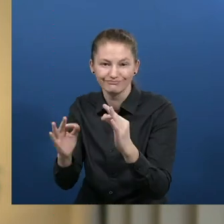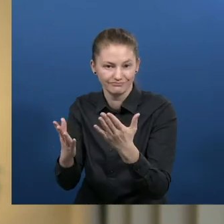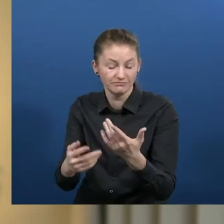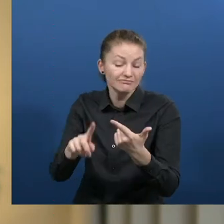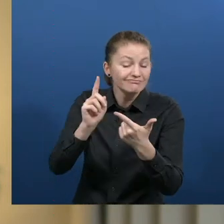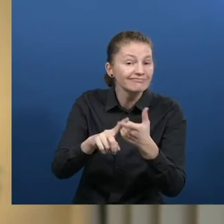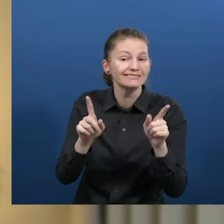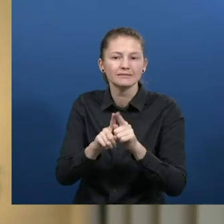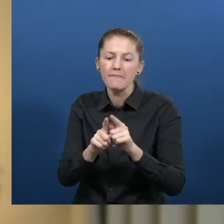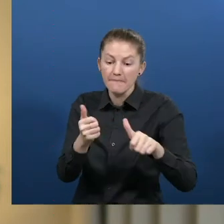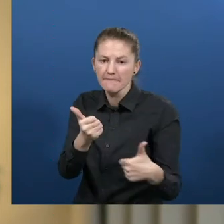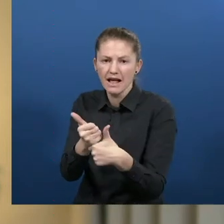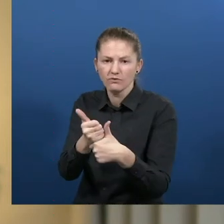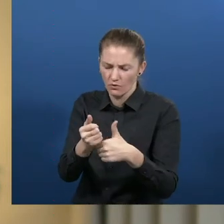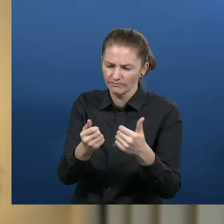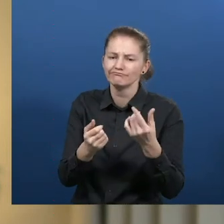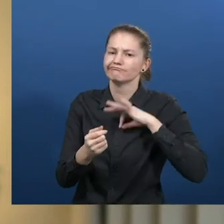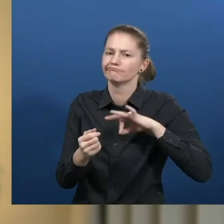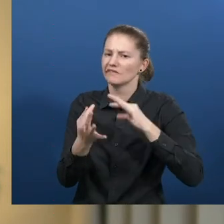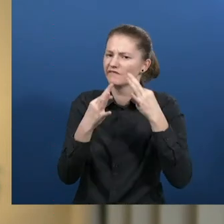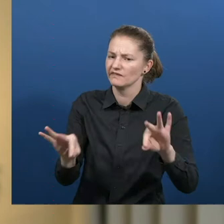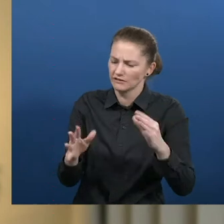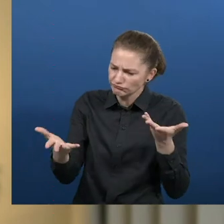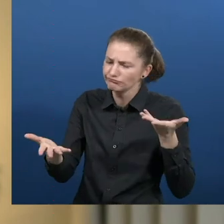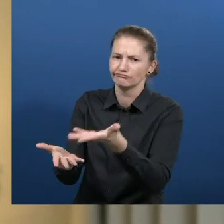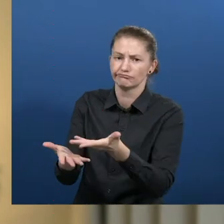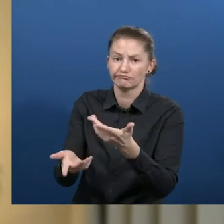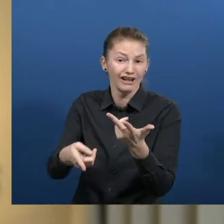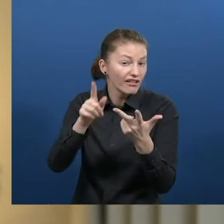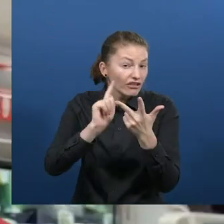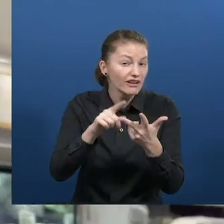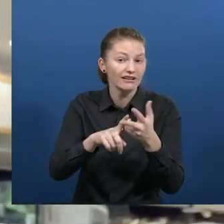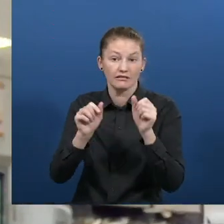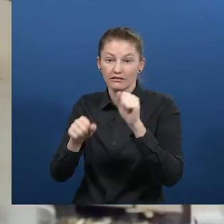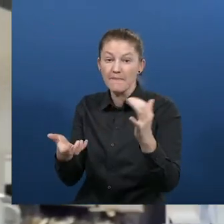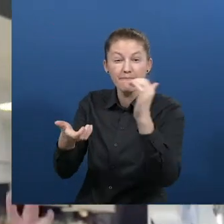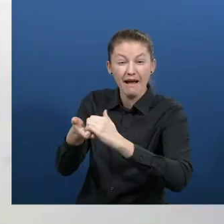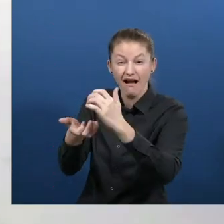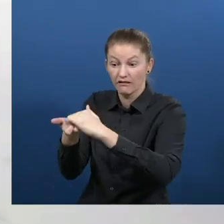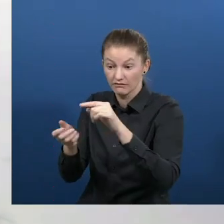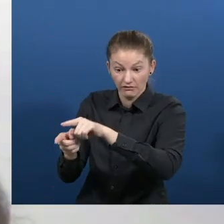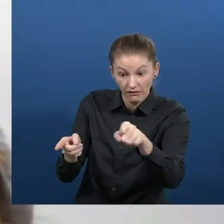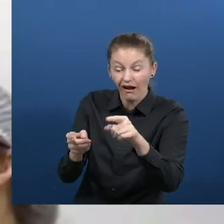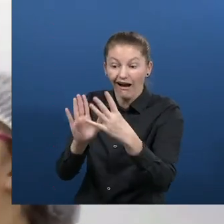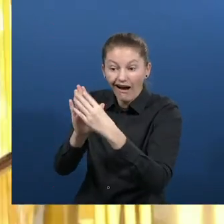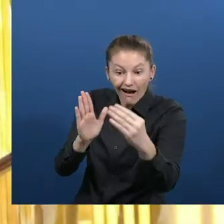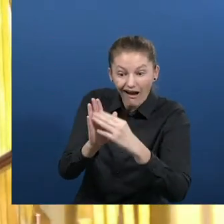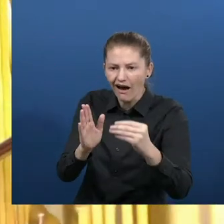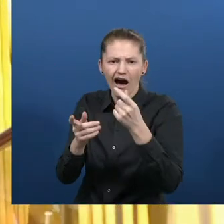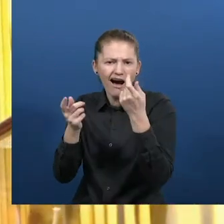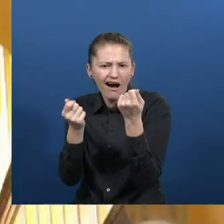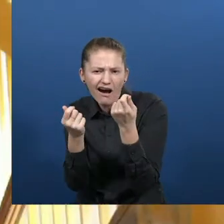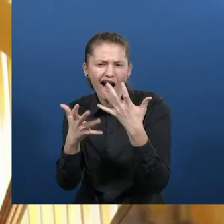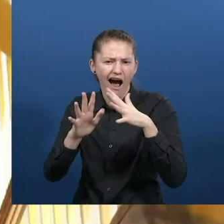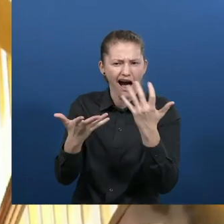bono mentor or to act as a replication partner in financing